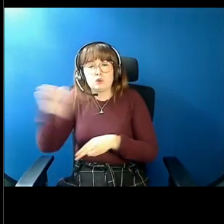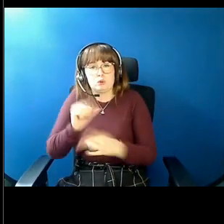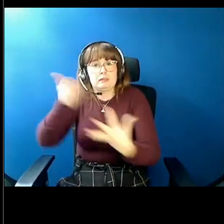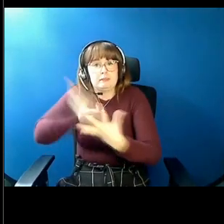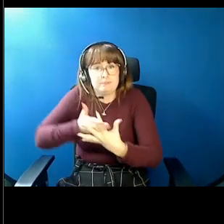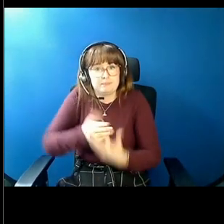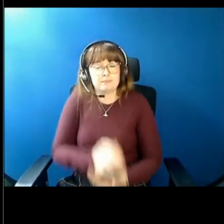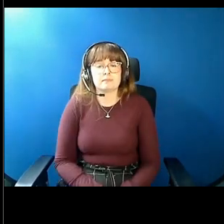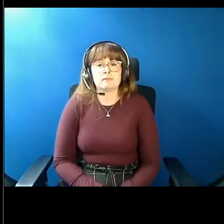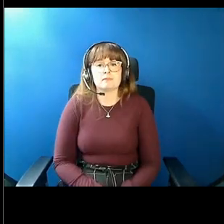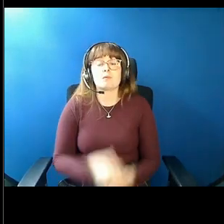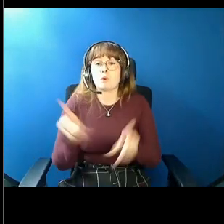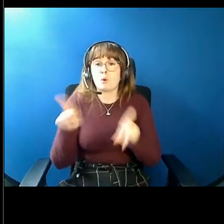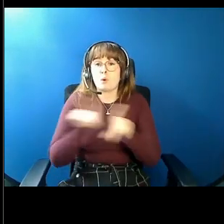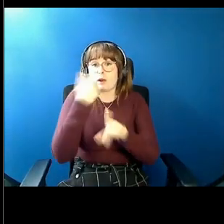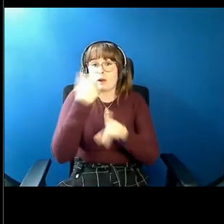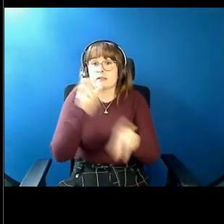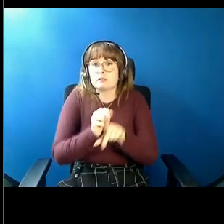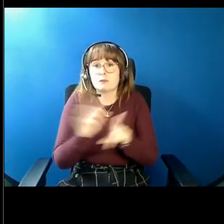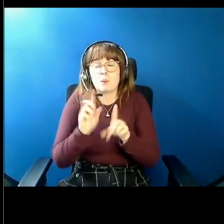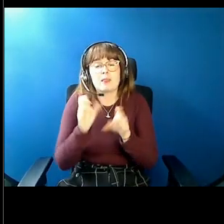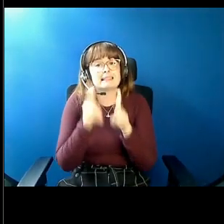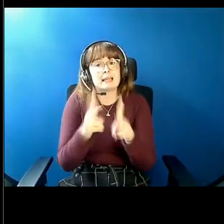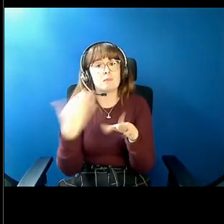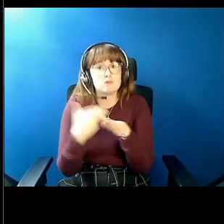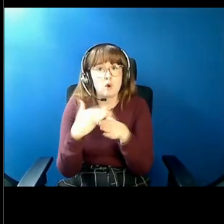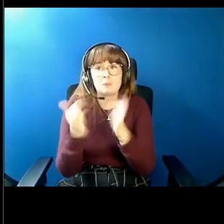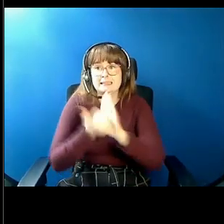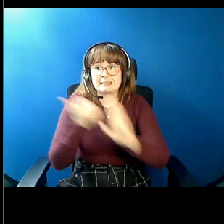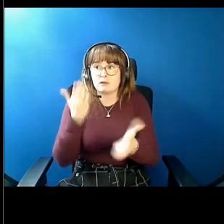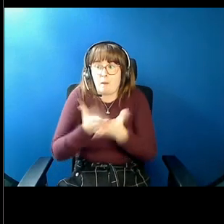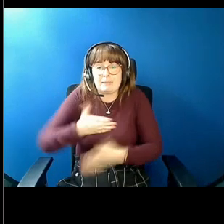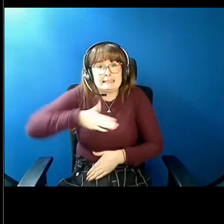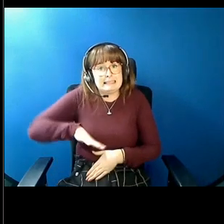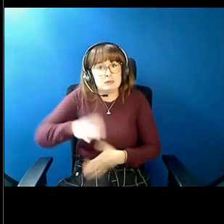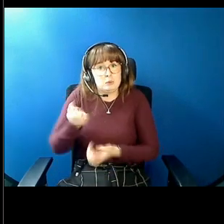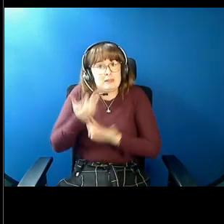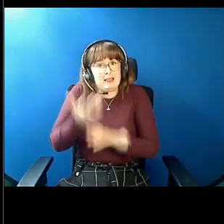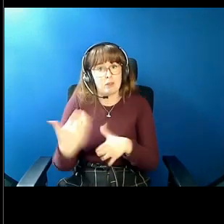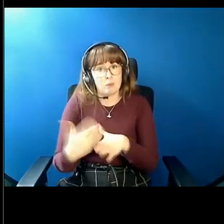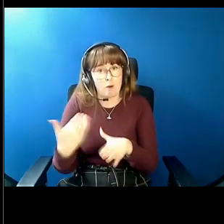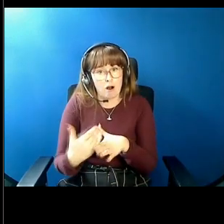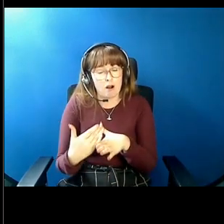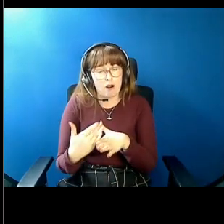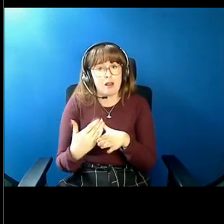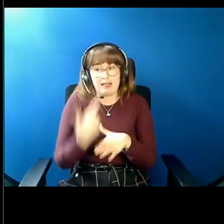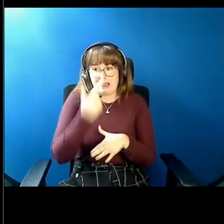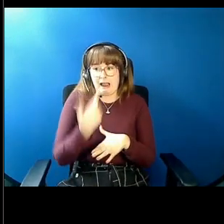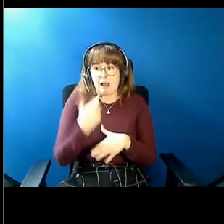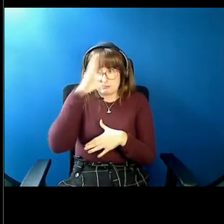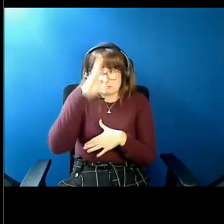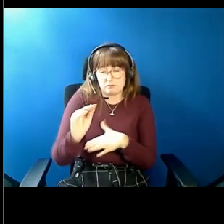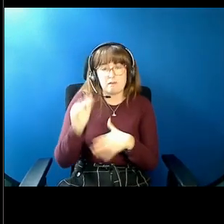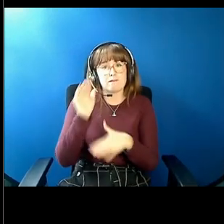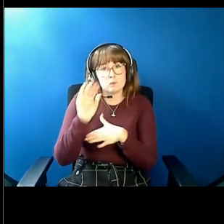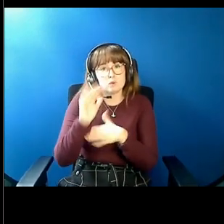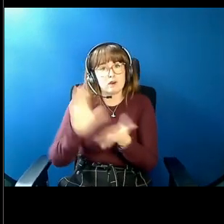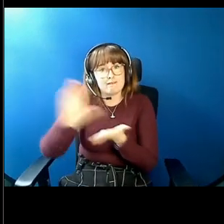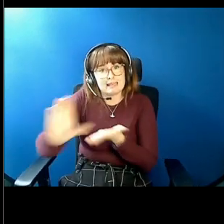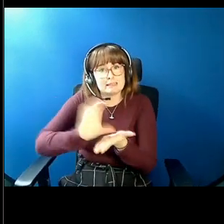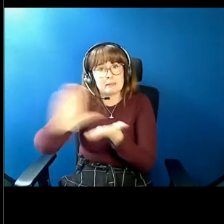also use this to identify the types of jobs or skills required to deliver the retrofit work, which can then inform future investment in supply chain development